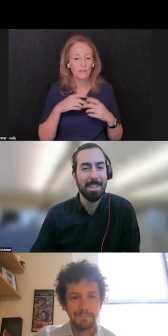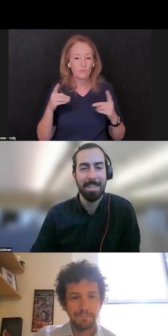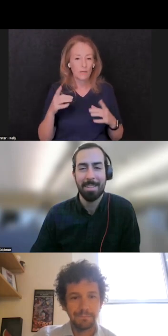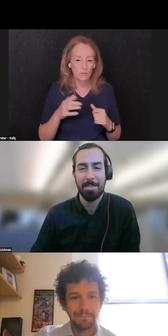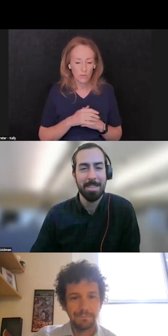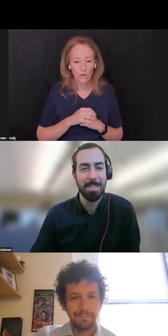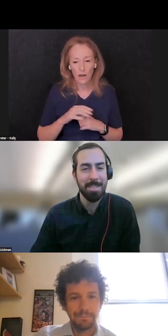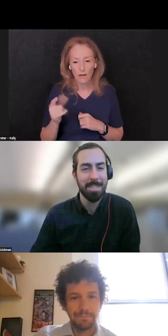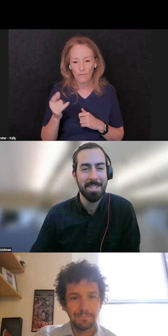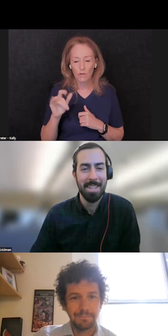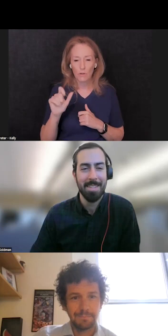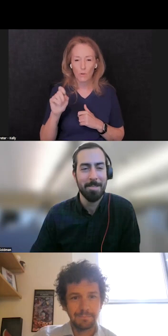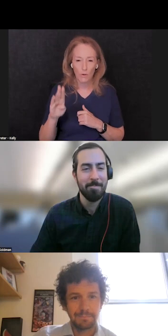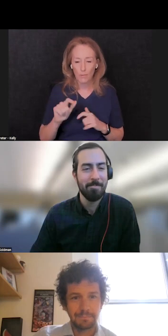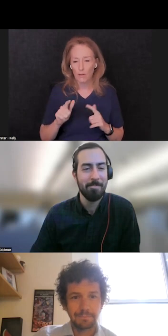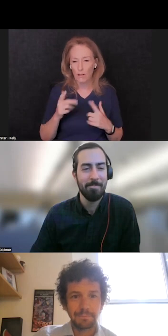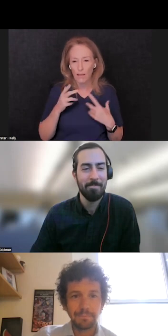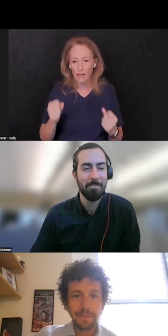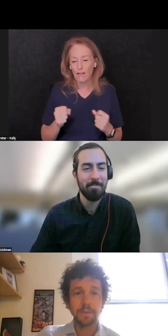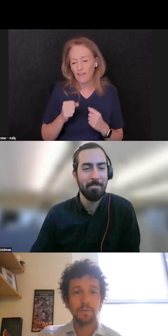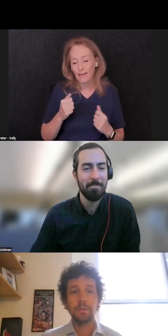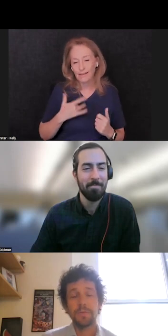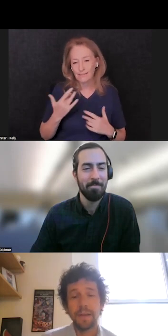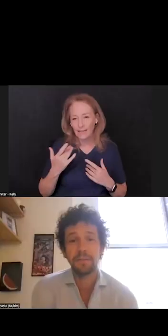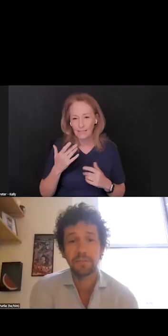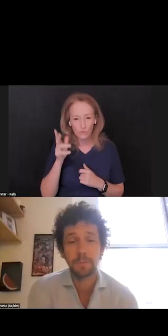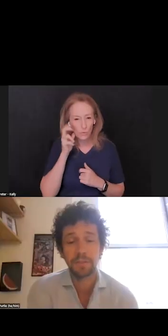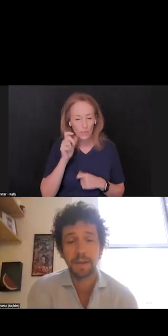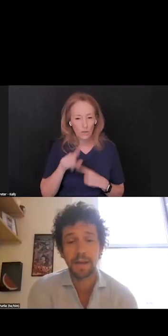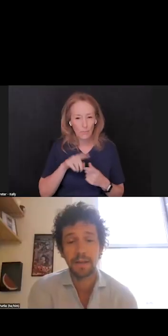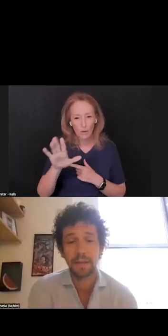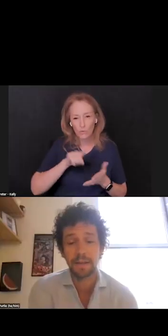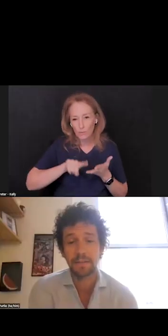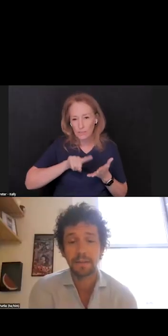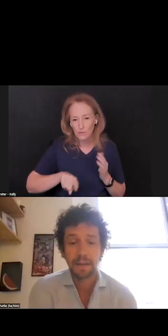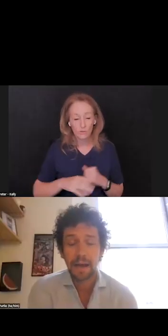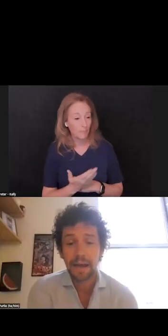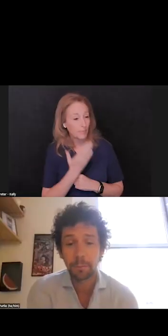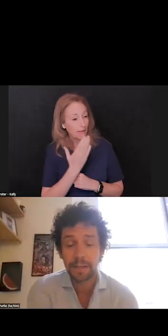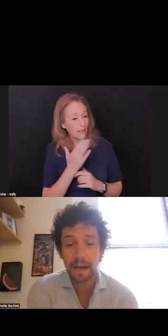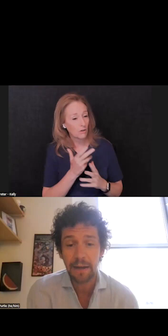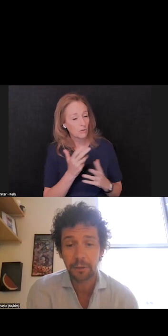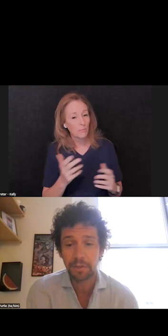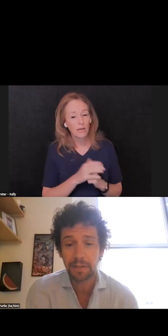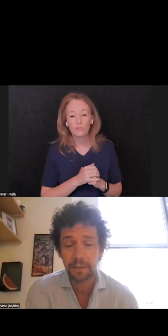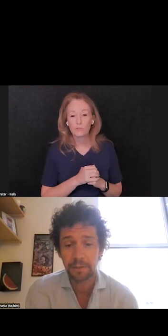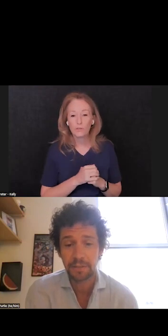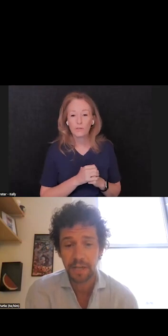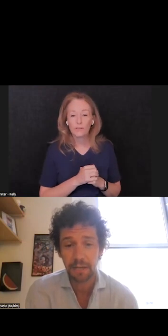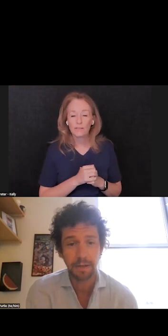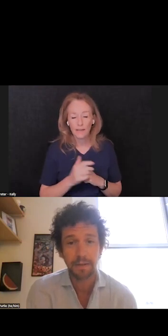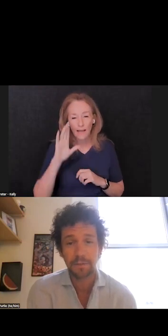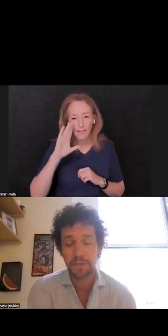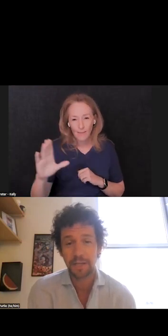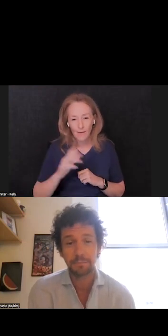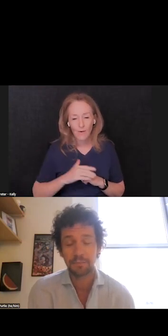on your recent research. Thank you. Cool. Thank you so much, Matt. And hi, everybody. Honored to be here at the